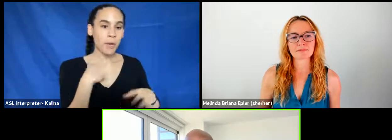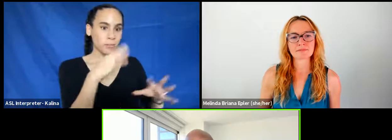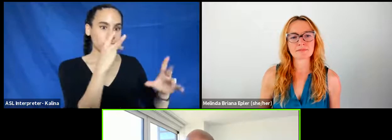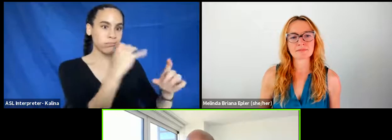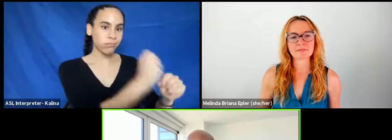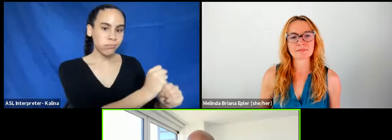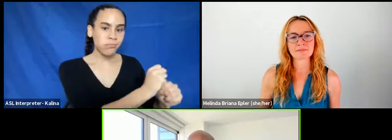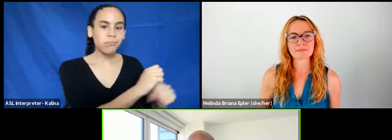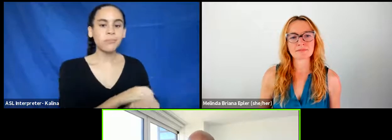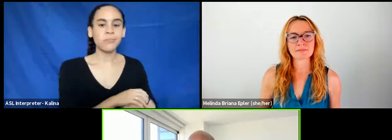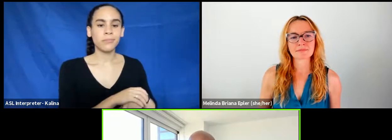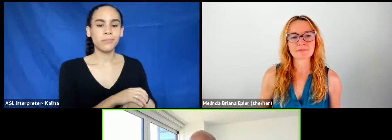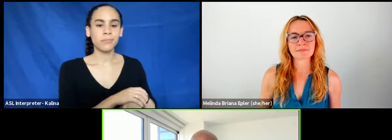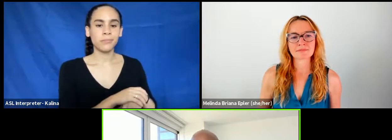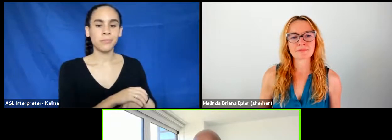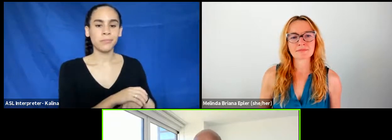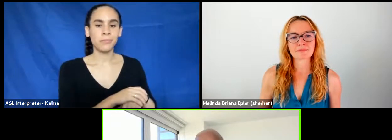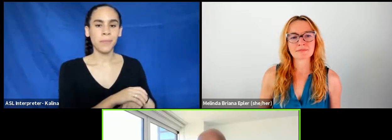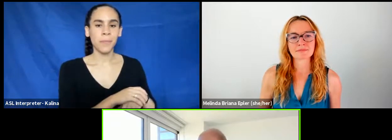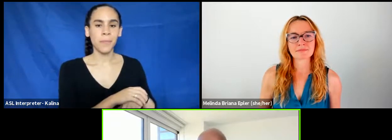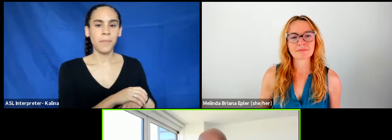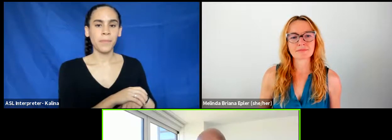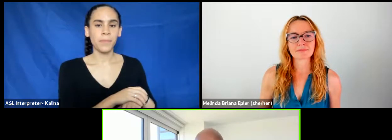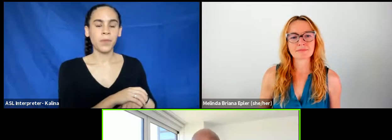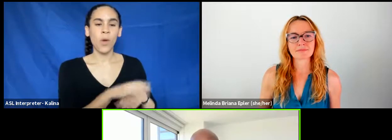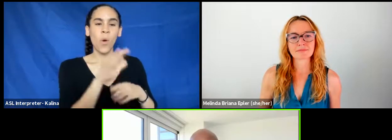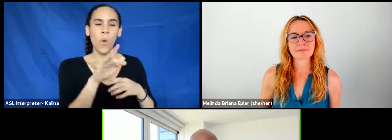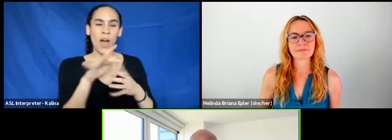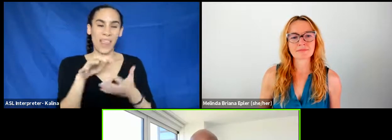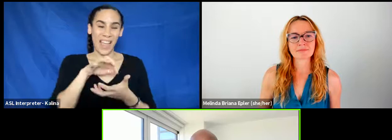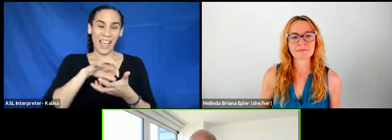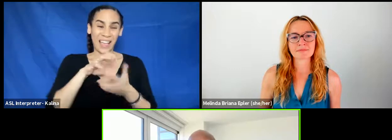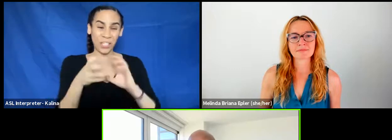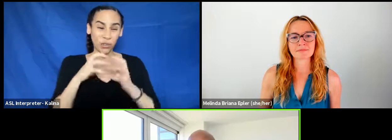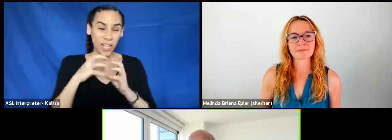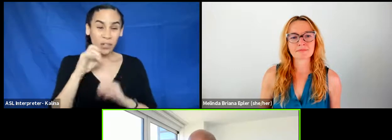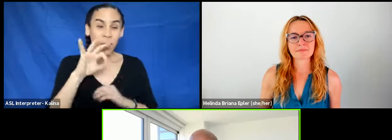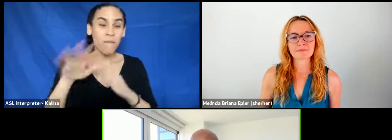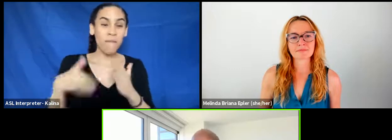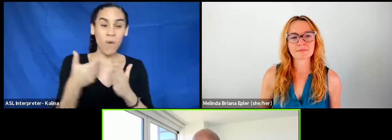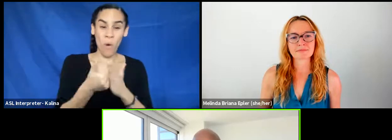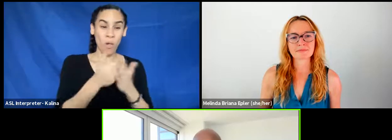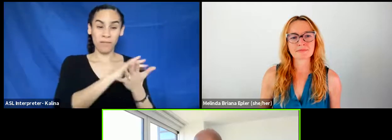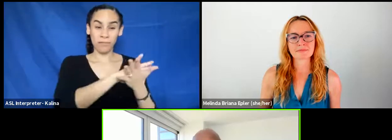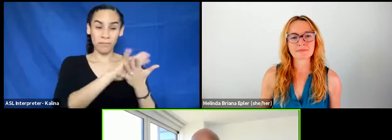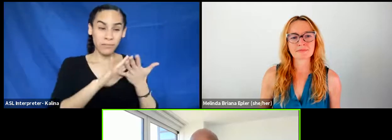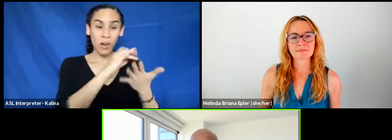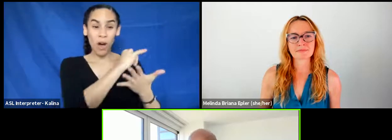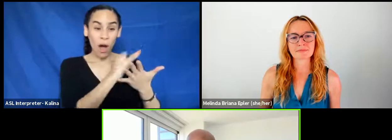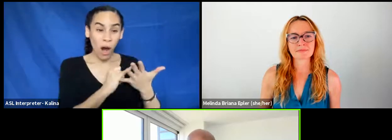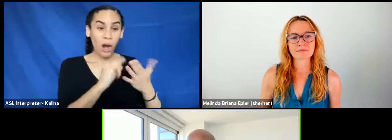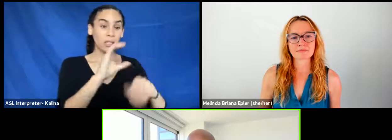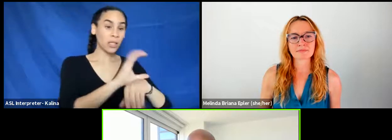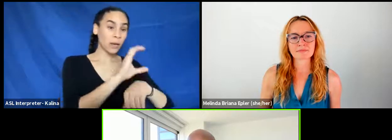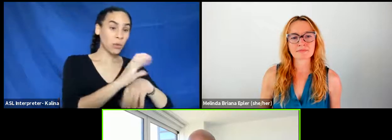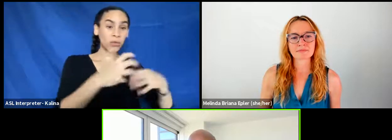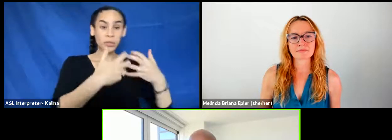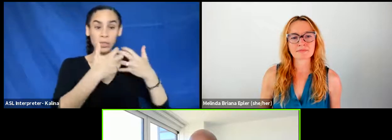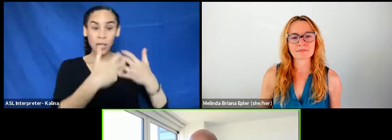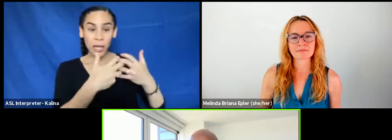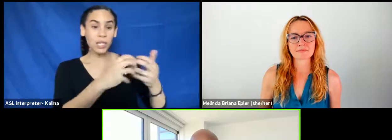tinker. So at the intersection of all that growing up, art, computers, engine,